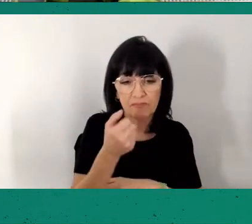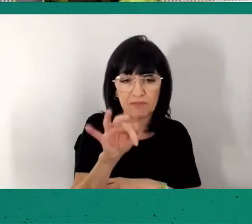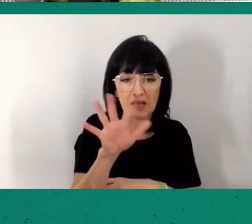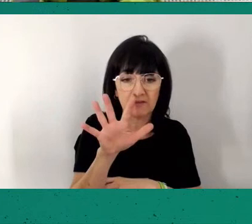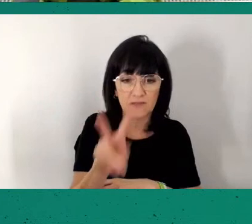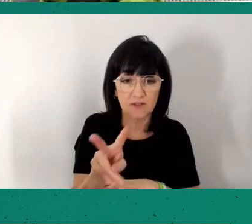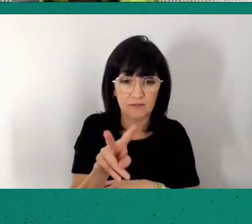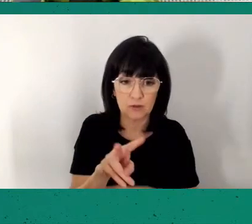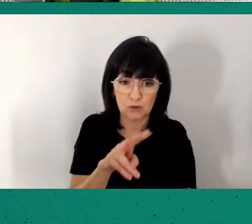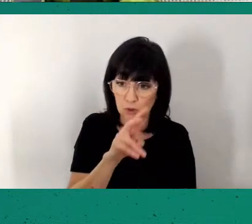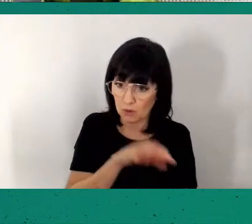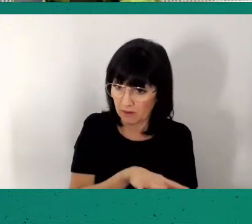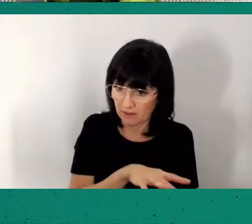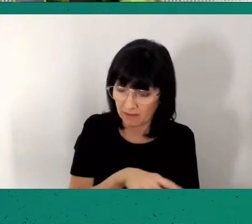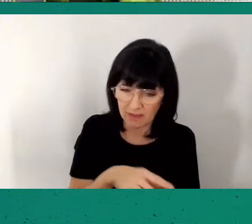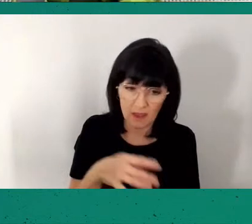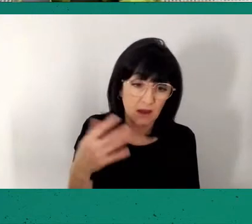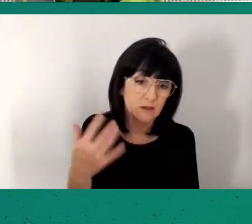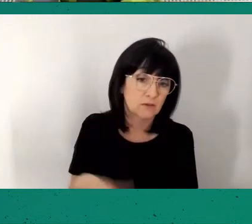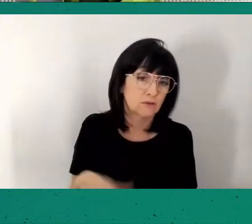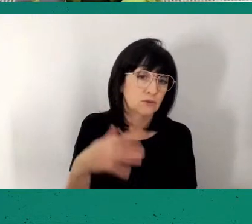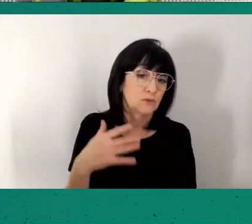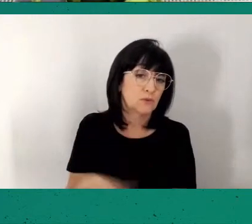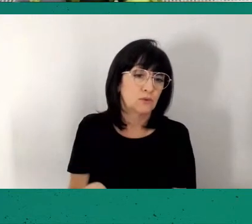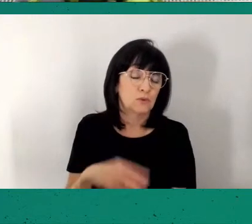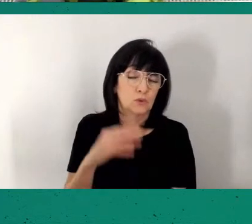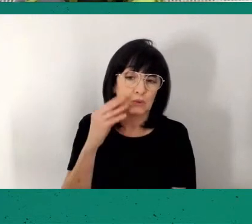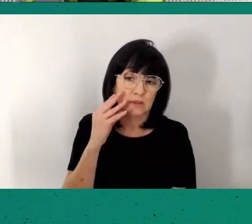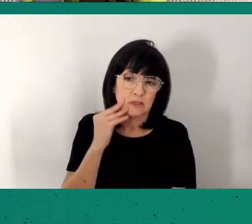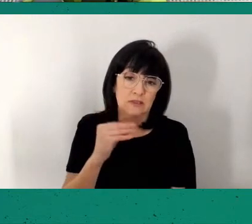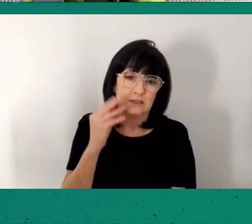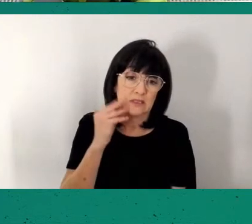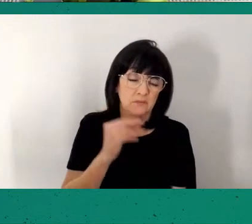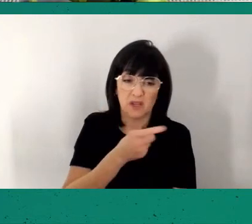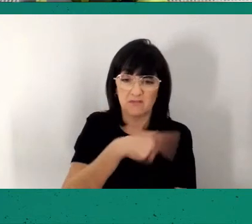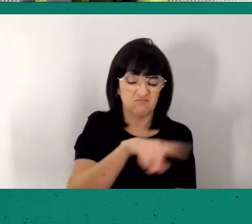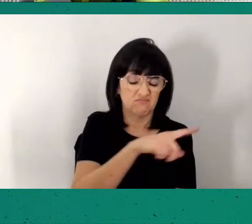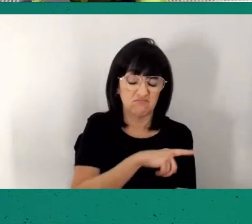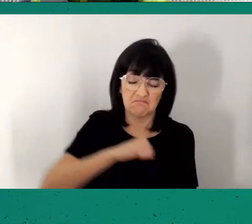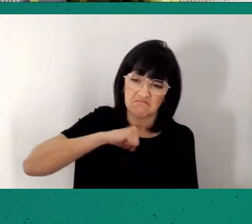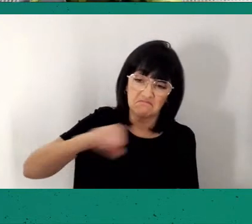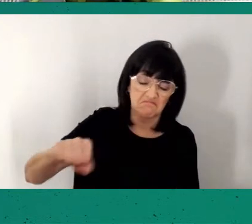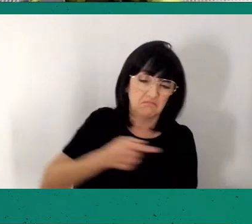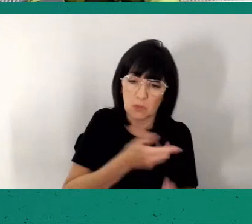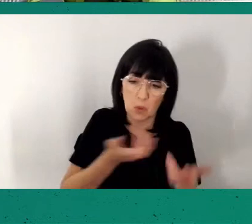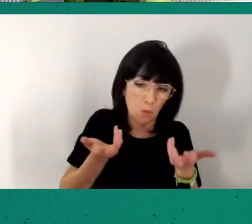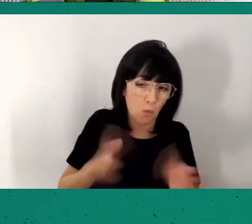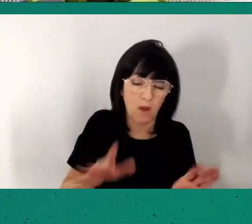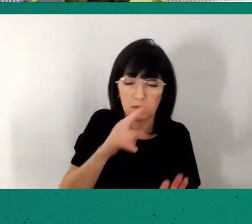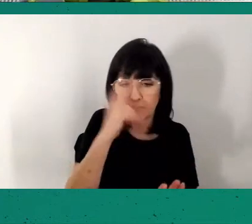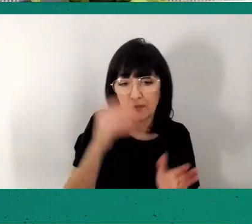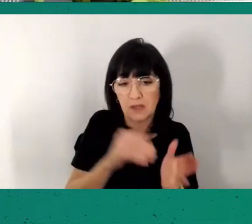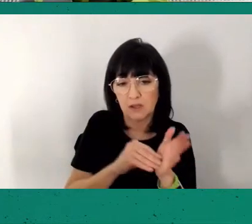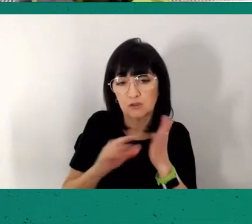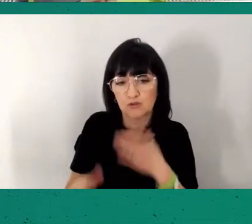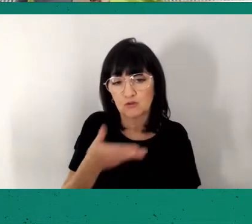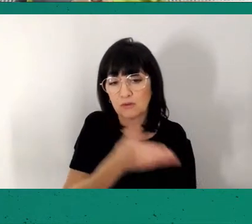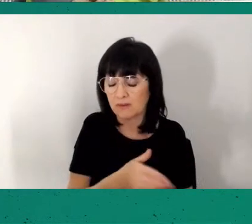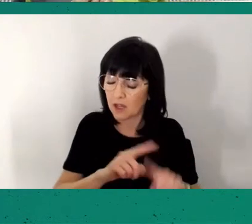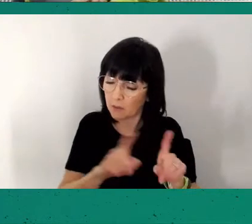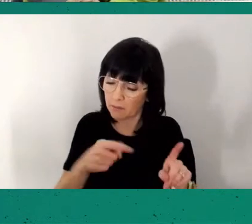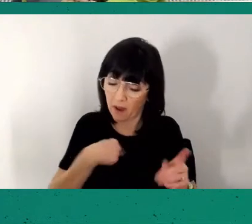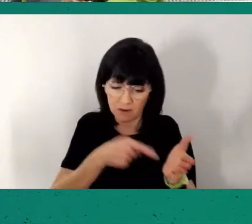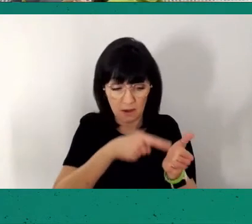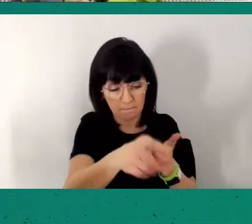was an experience. They made no bones about not wanting Black students out here, but I had paid my money and they took me. So